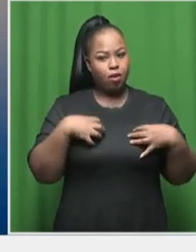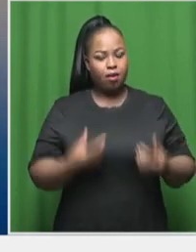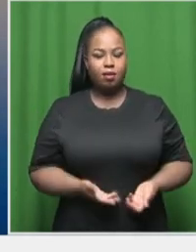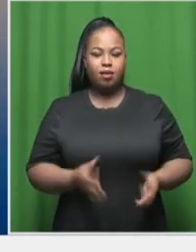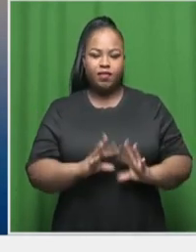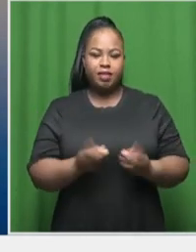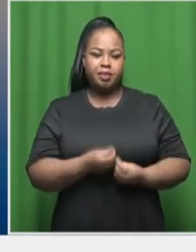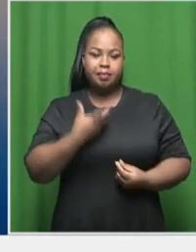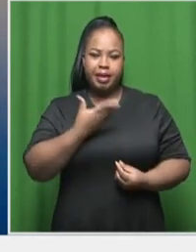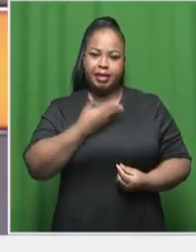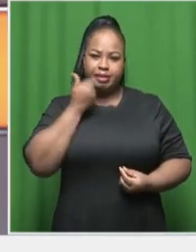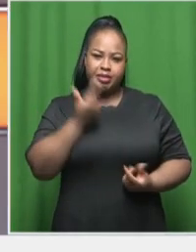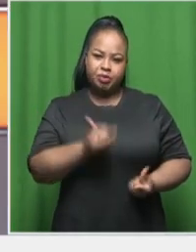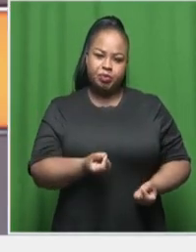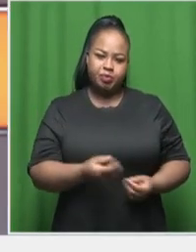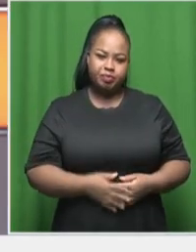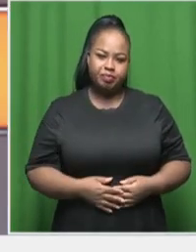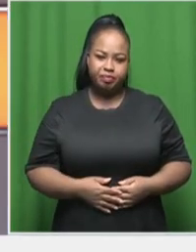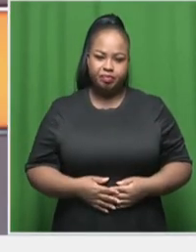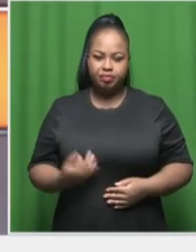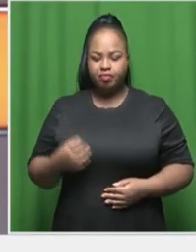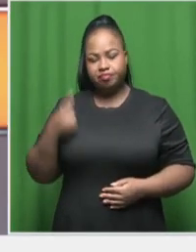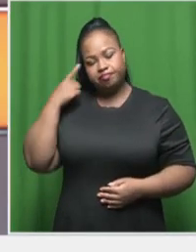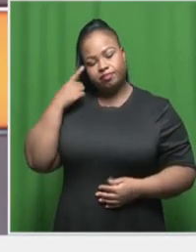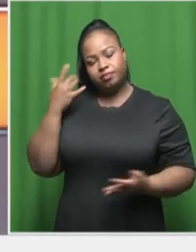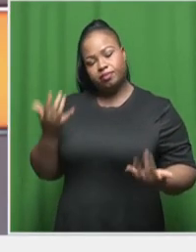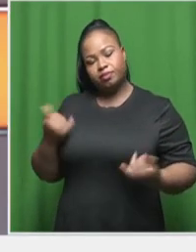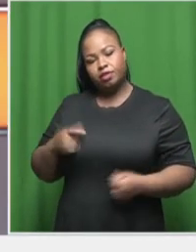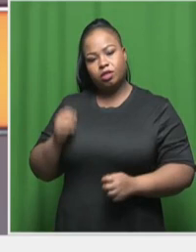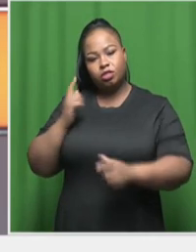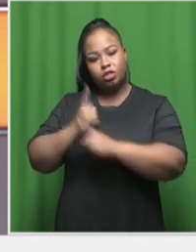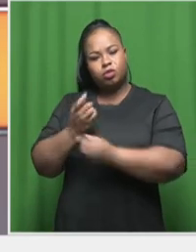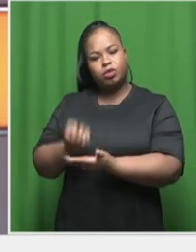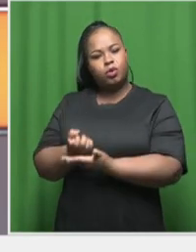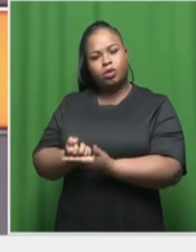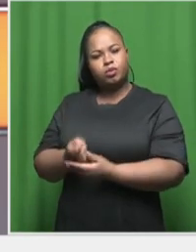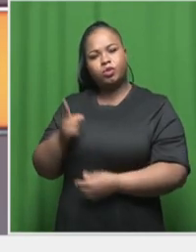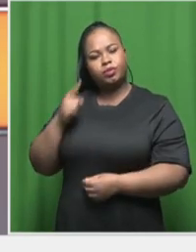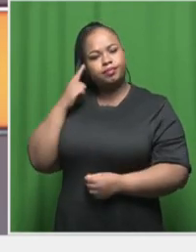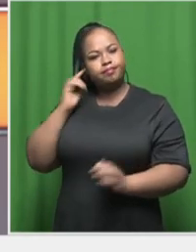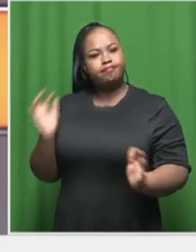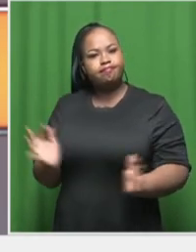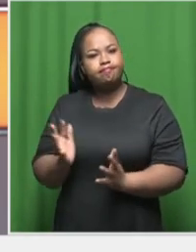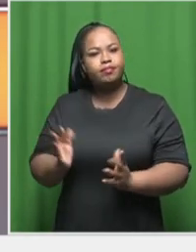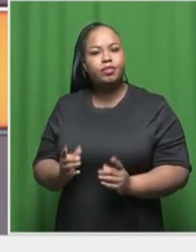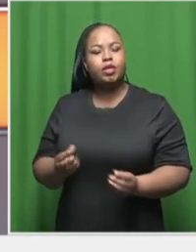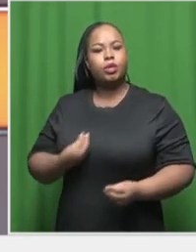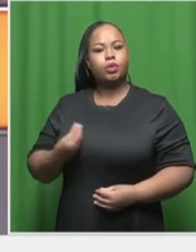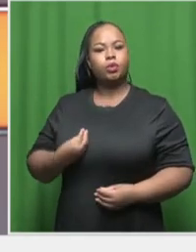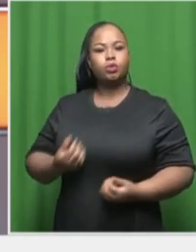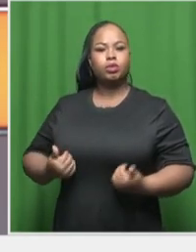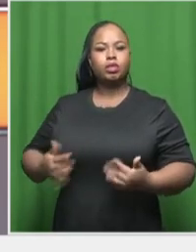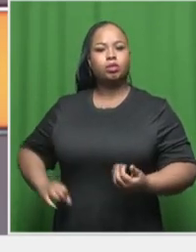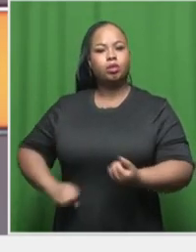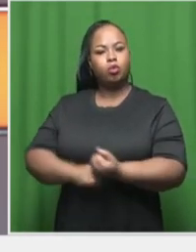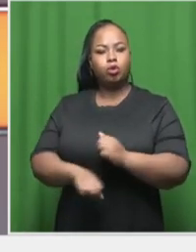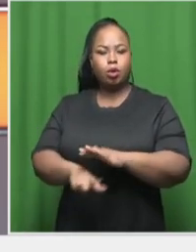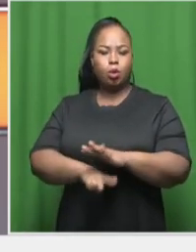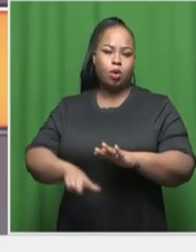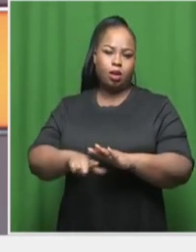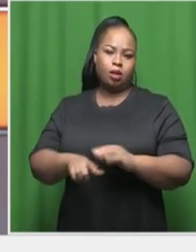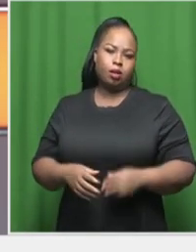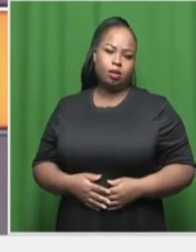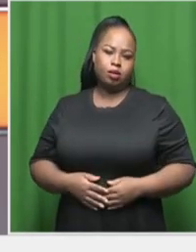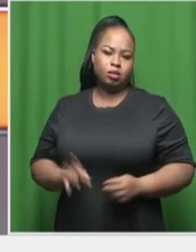can do best. And just considering the state of the township economy, how would you encourage young people to start supporting local, to start